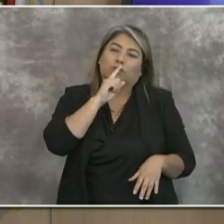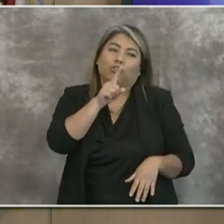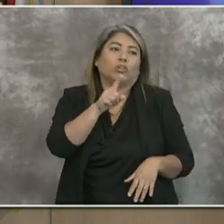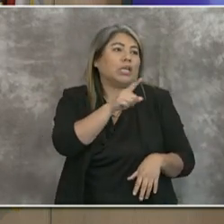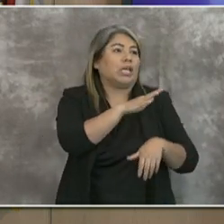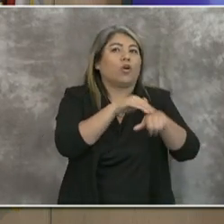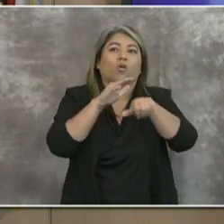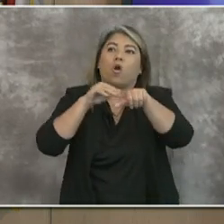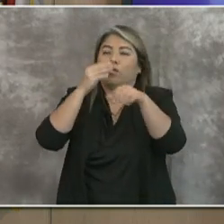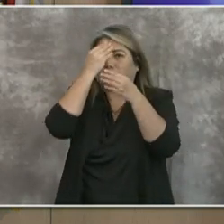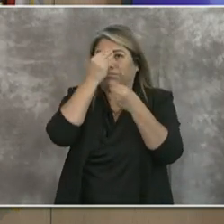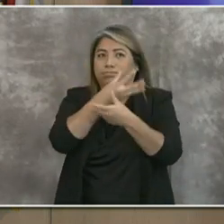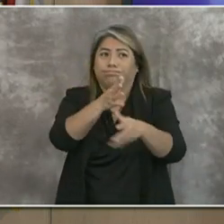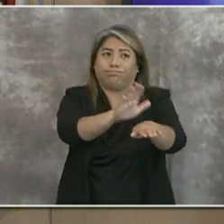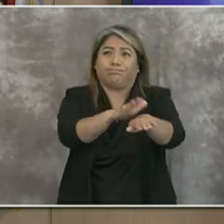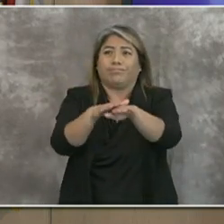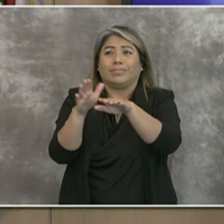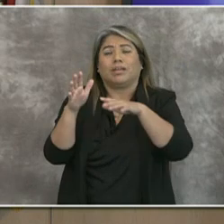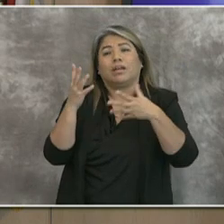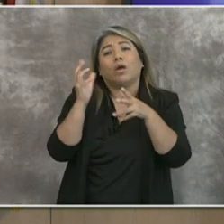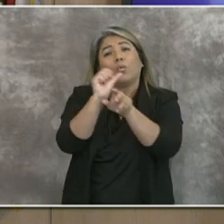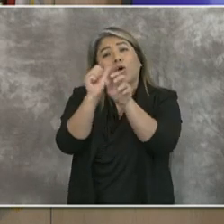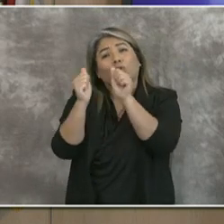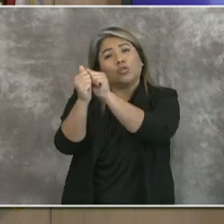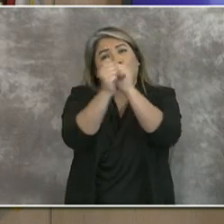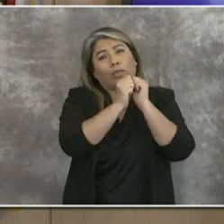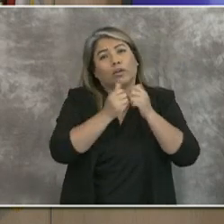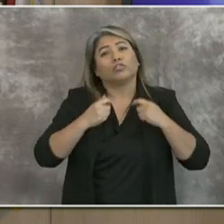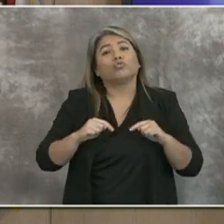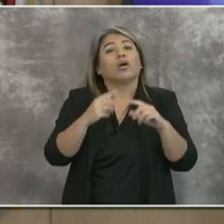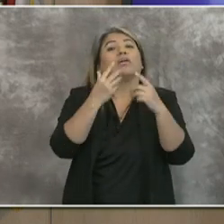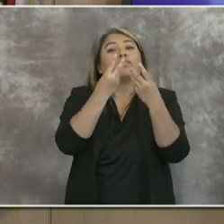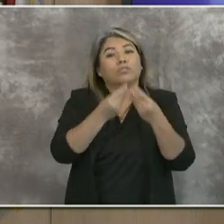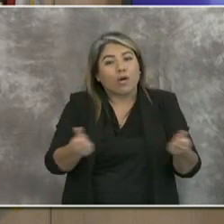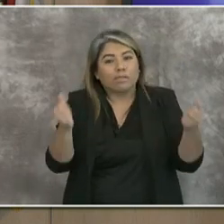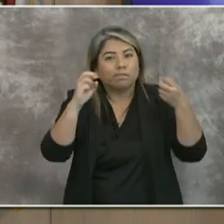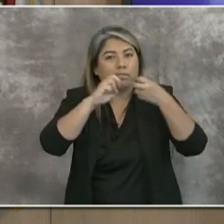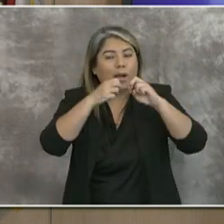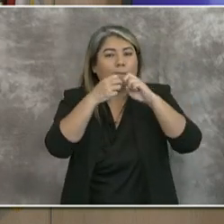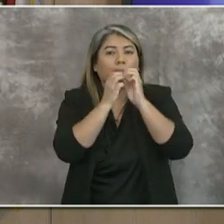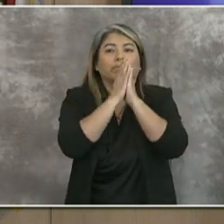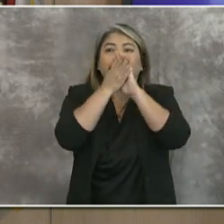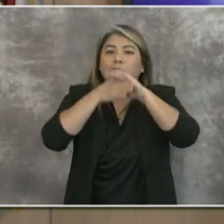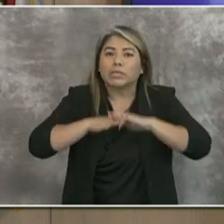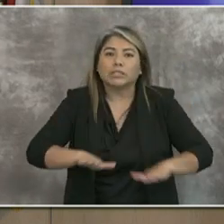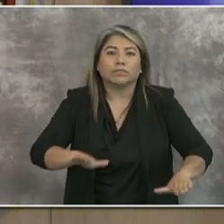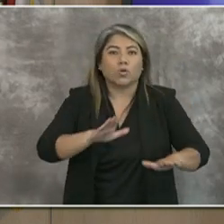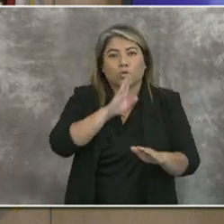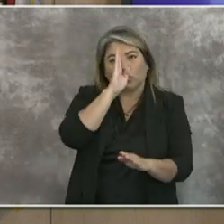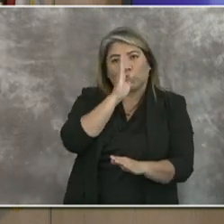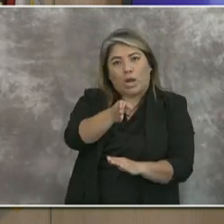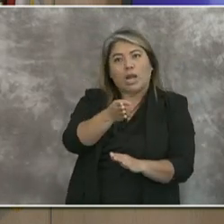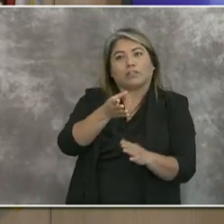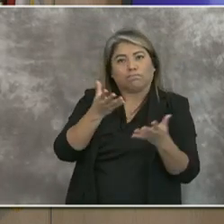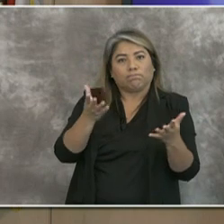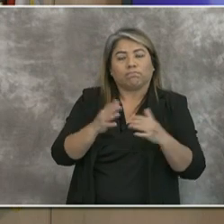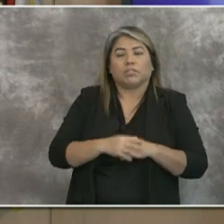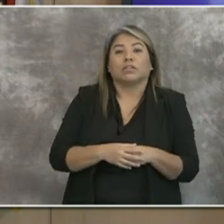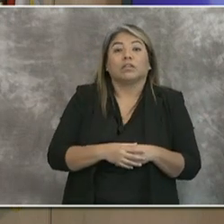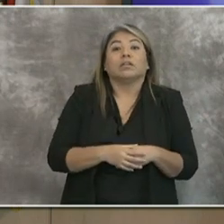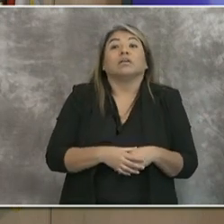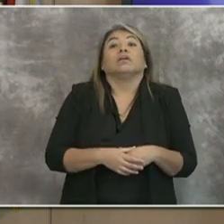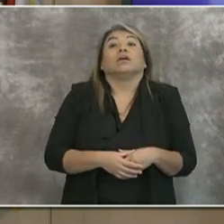upon all San Diegans to work together to make sure that we can try to solve these problems in a peaceful and a direct manner. With that, we